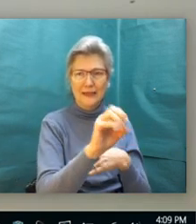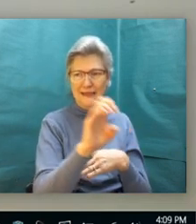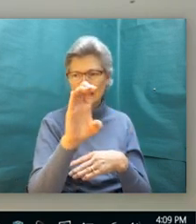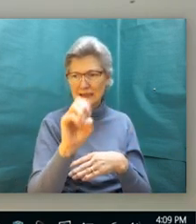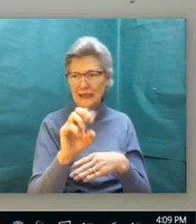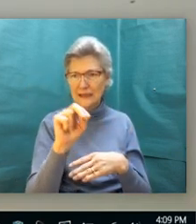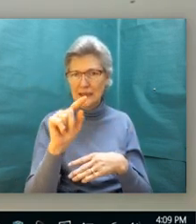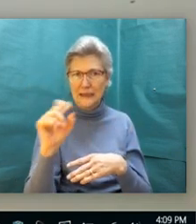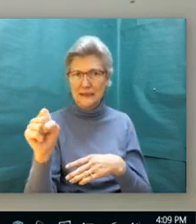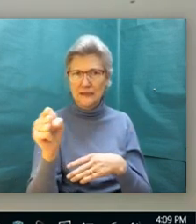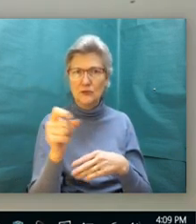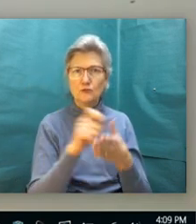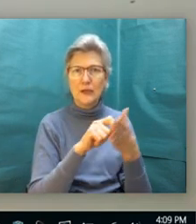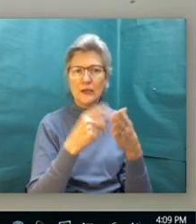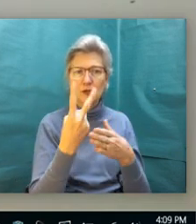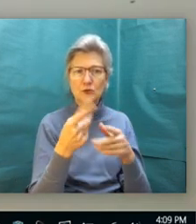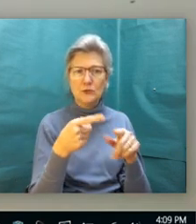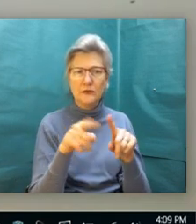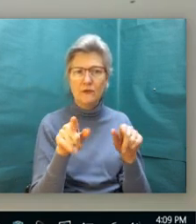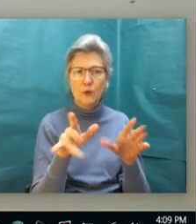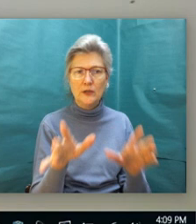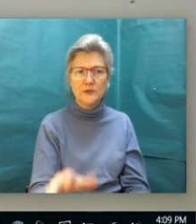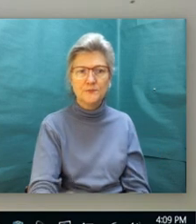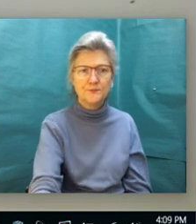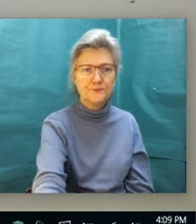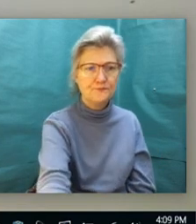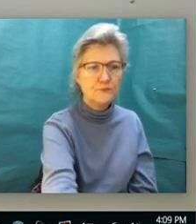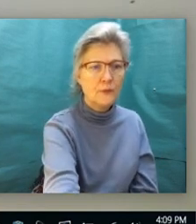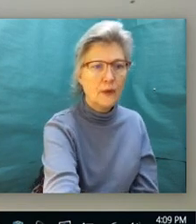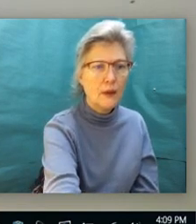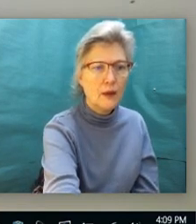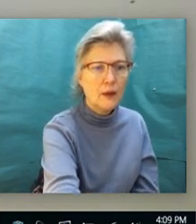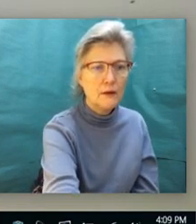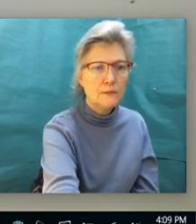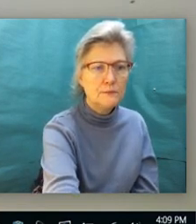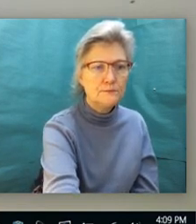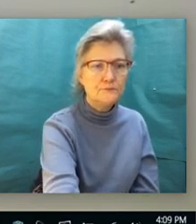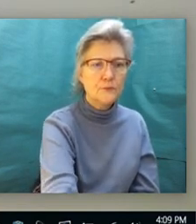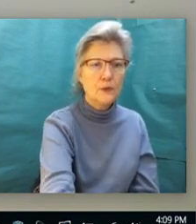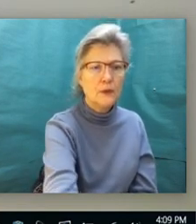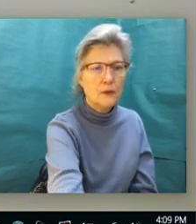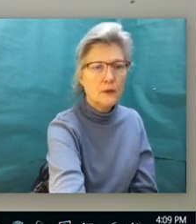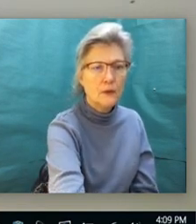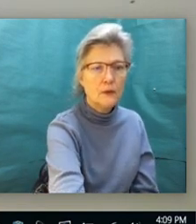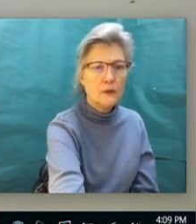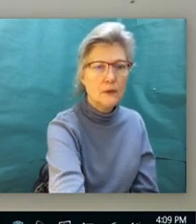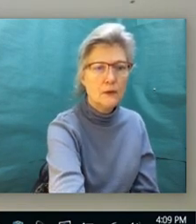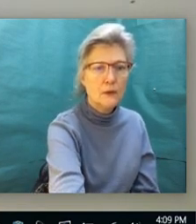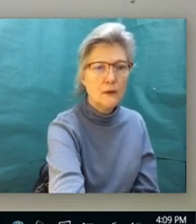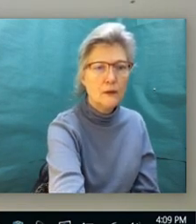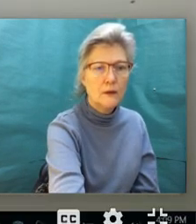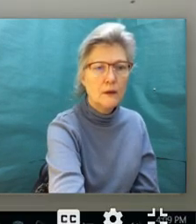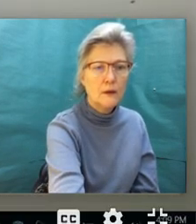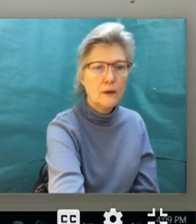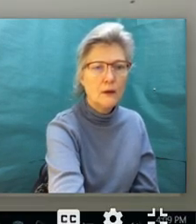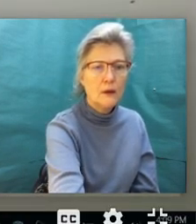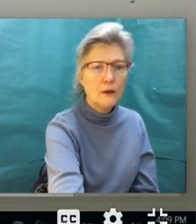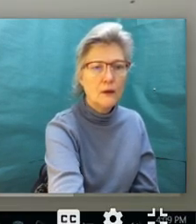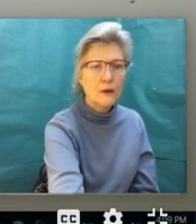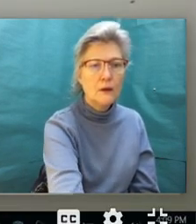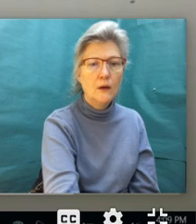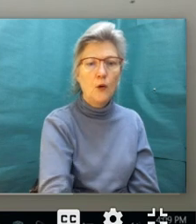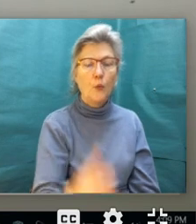ways. So we know that if the girls were splitting these quarters equally, that each girl should get